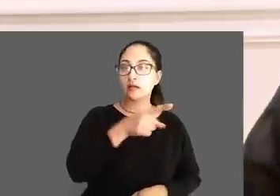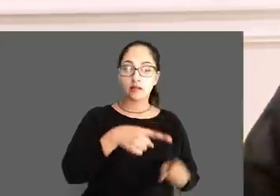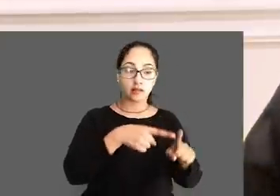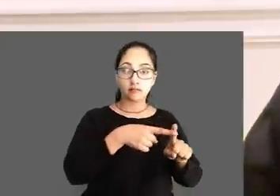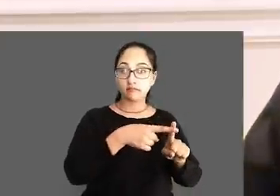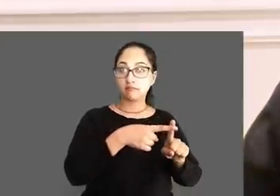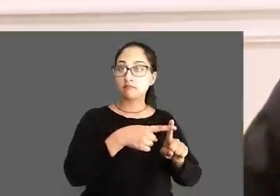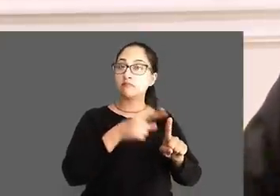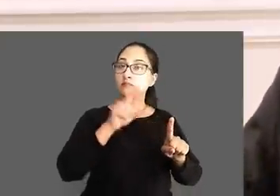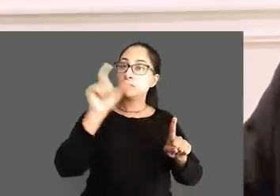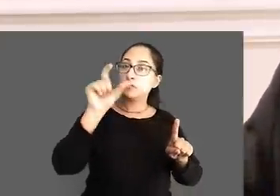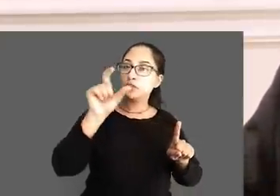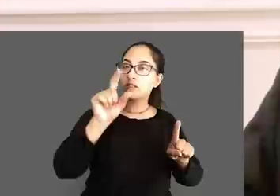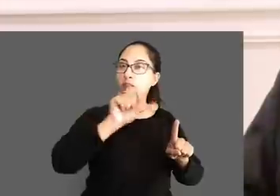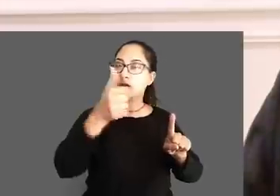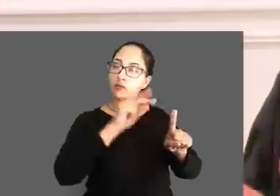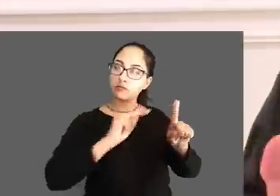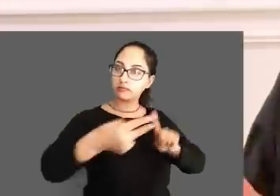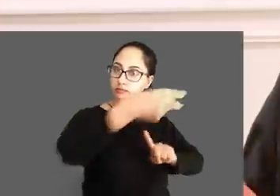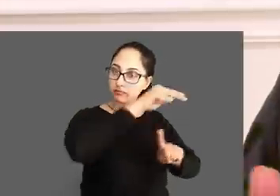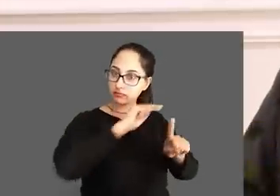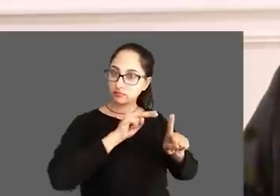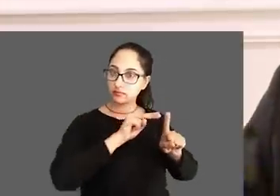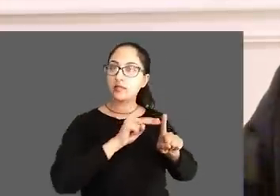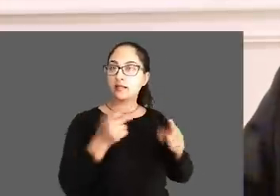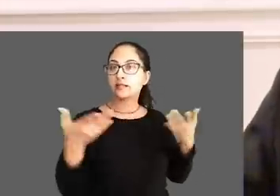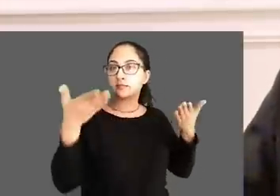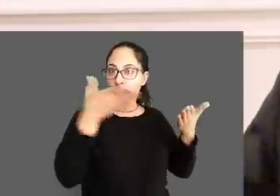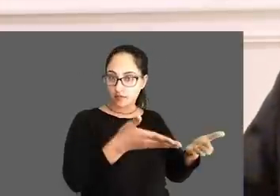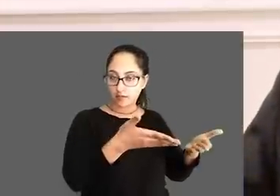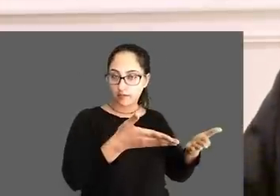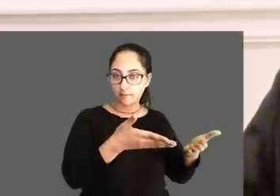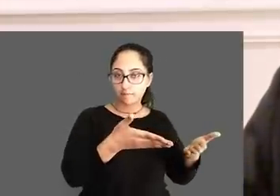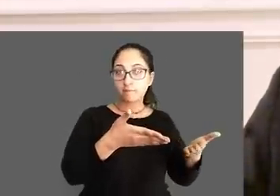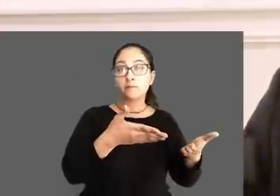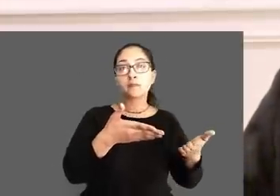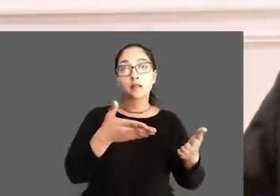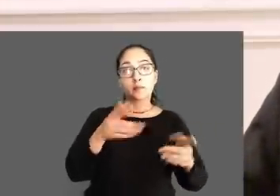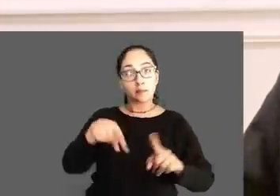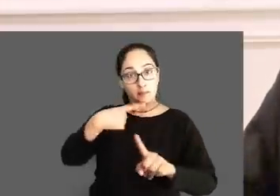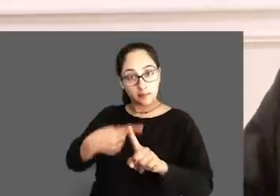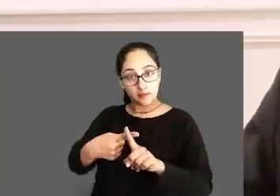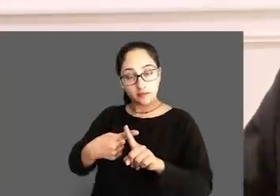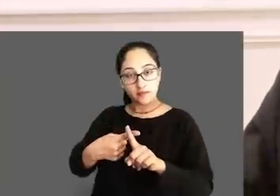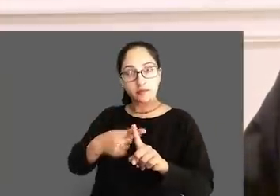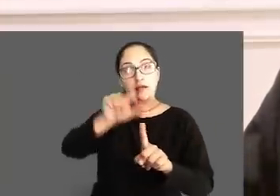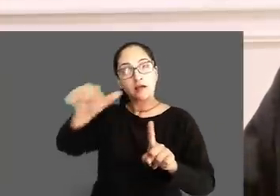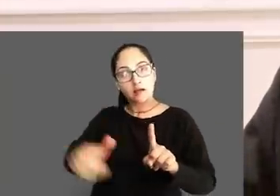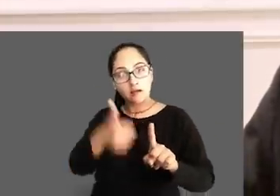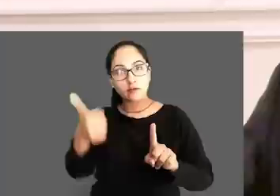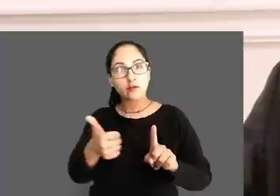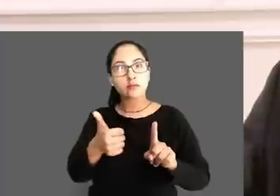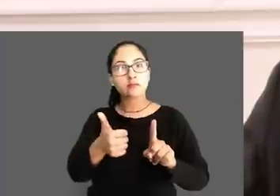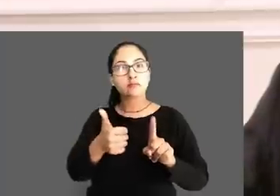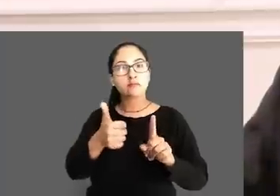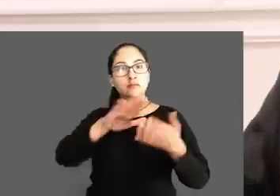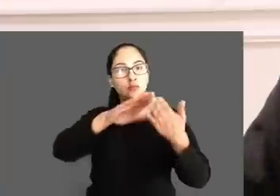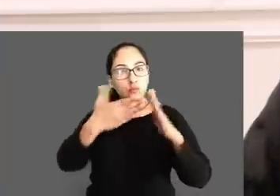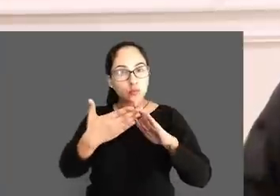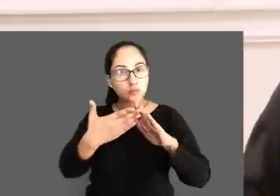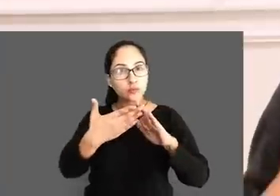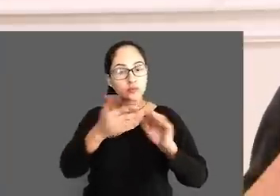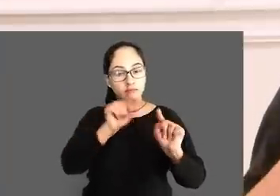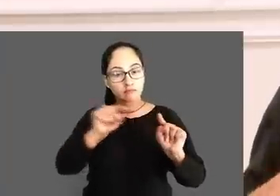mosque, is for Muslims of various interpretations. And in parallel to the existence of the